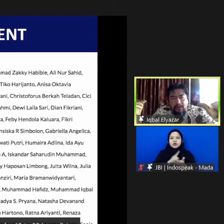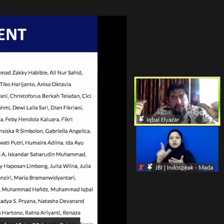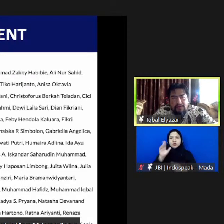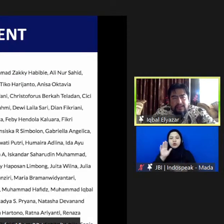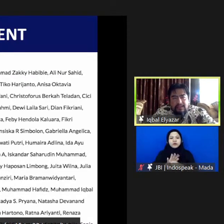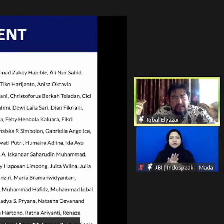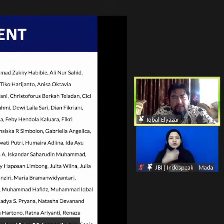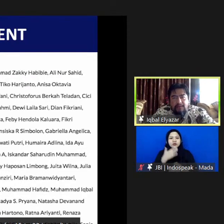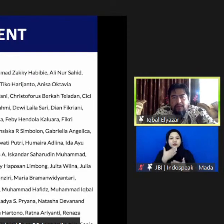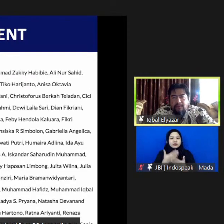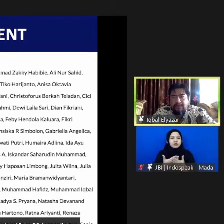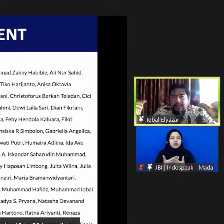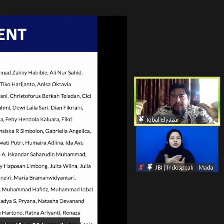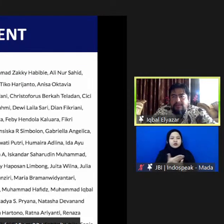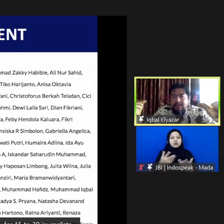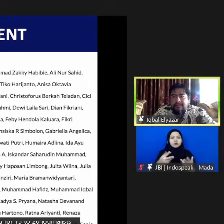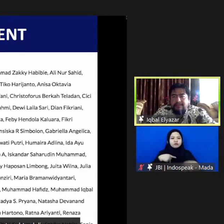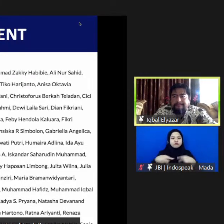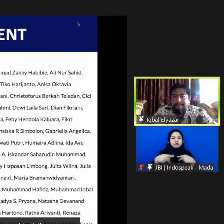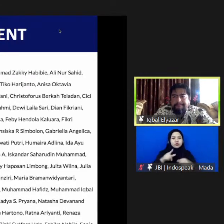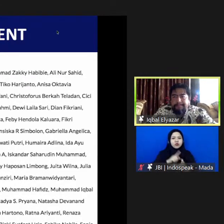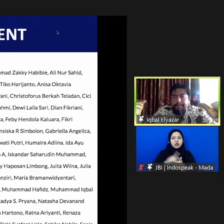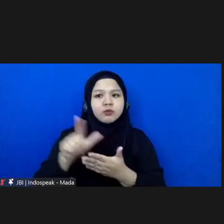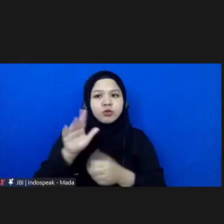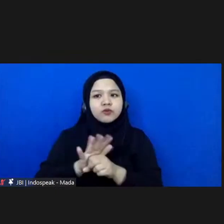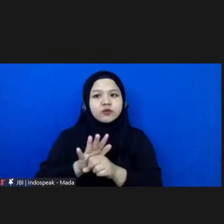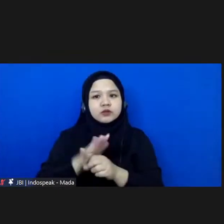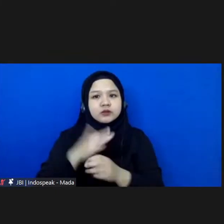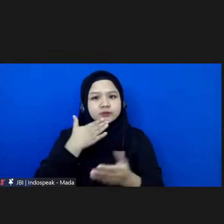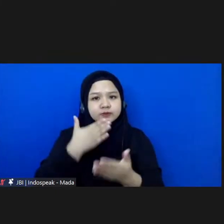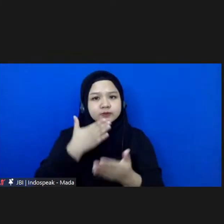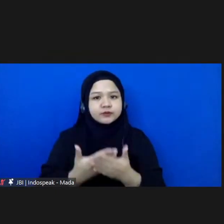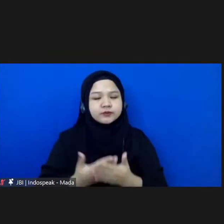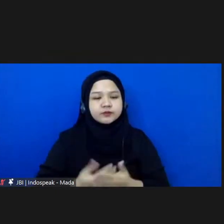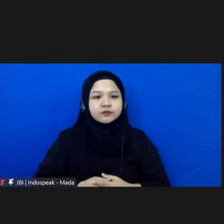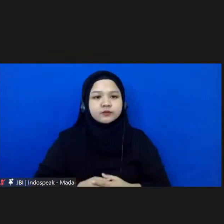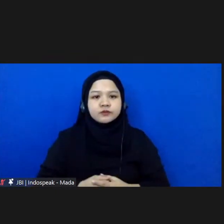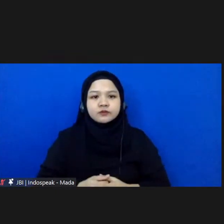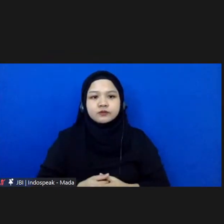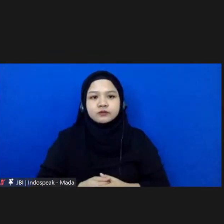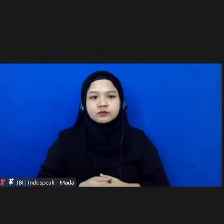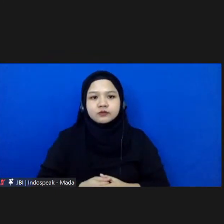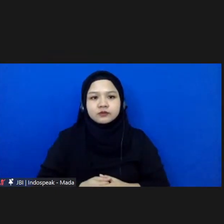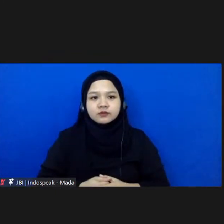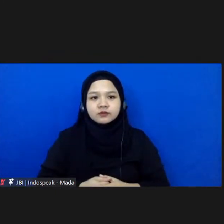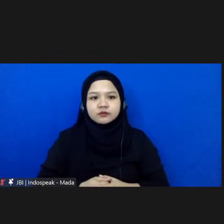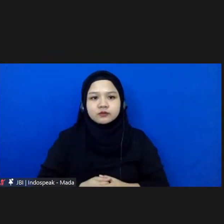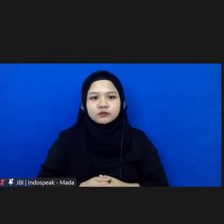all volunteer in Love for COVID. Thank you so much.